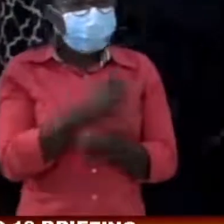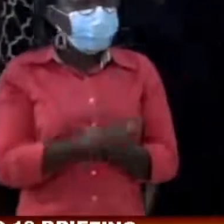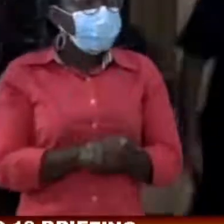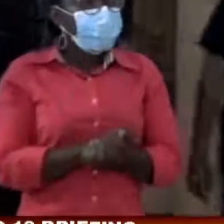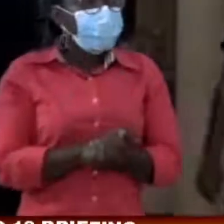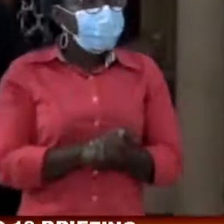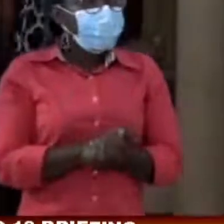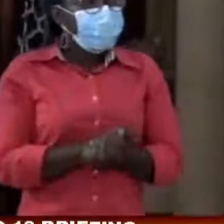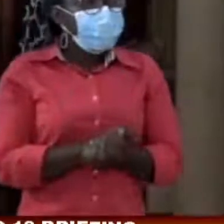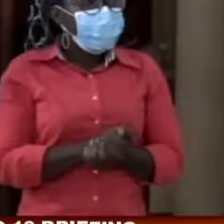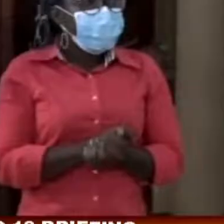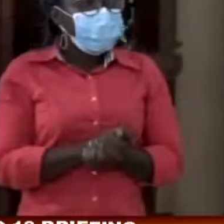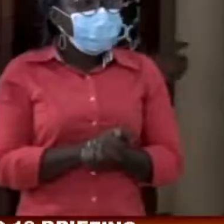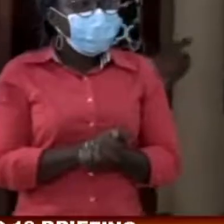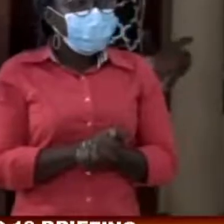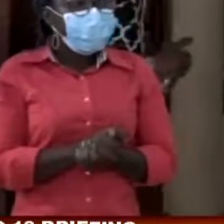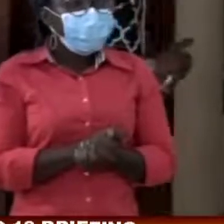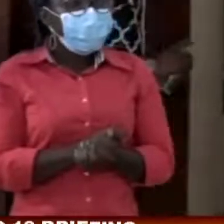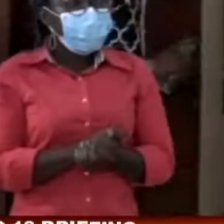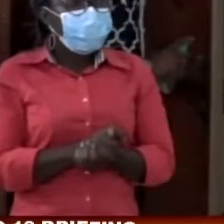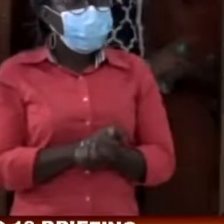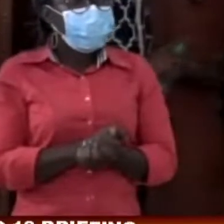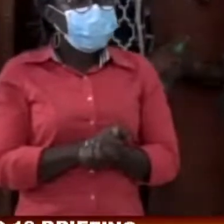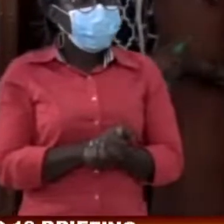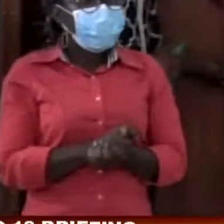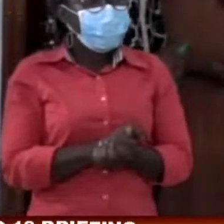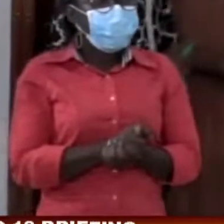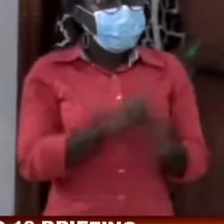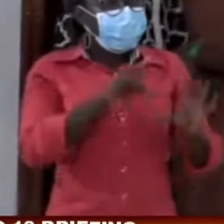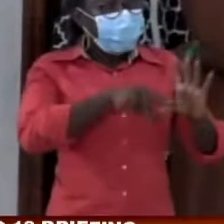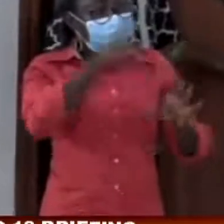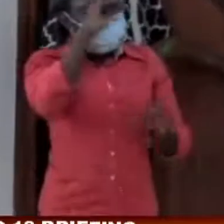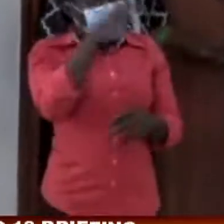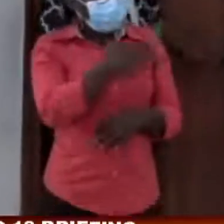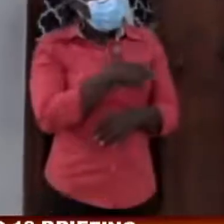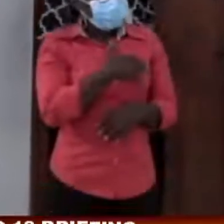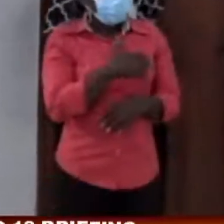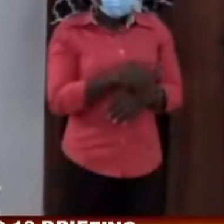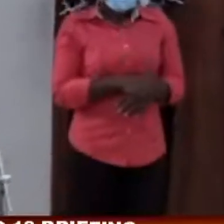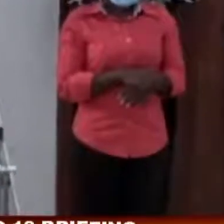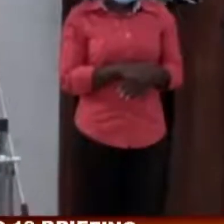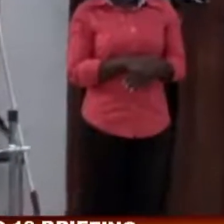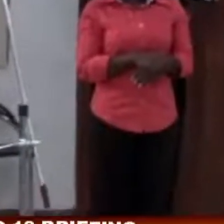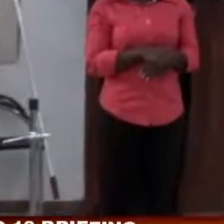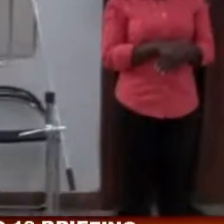to please present his remarks. Mr. Chairman.